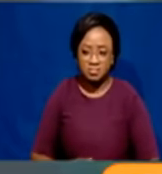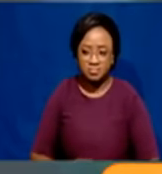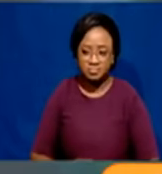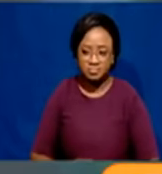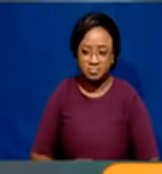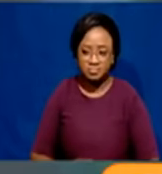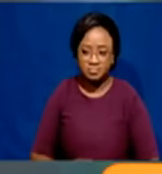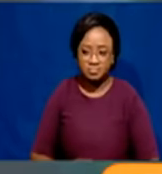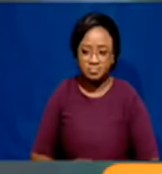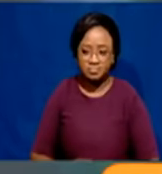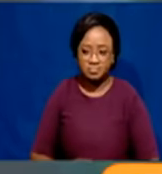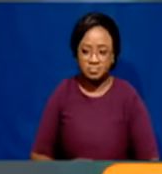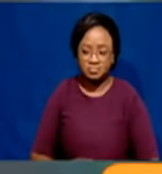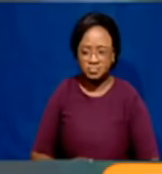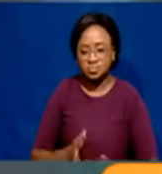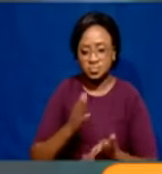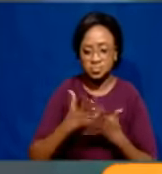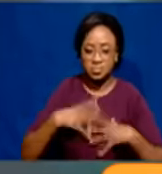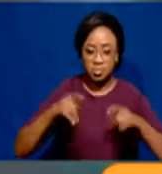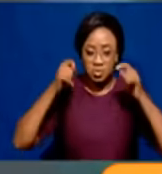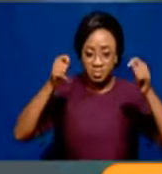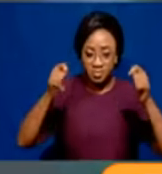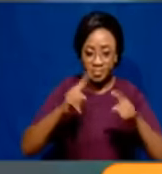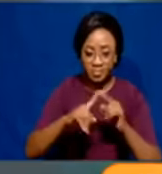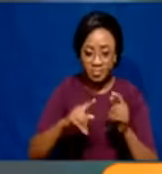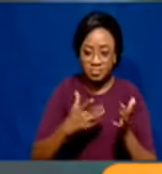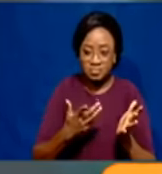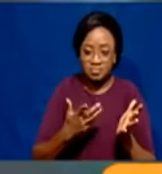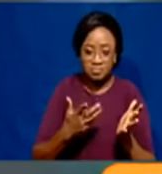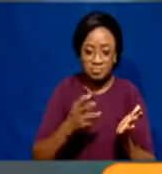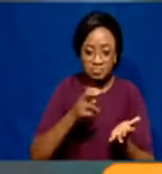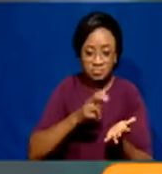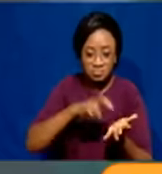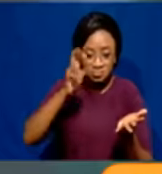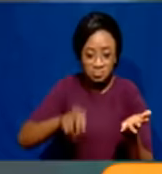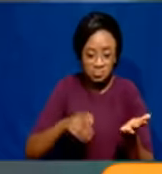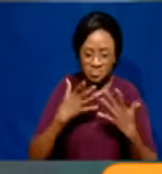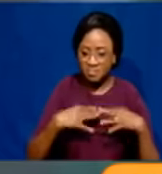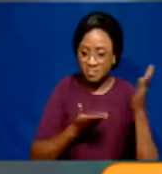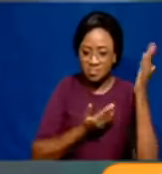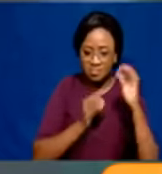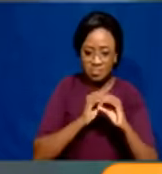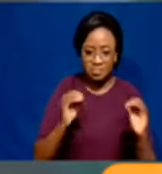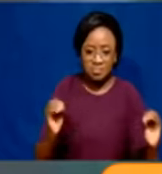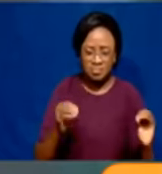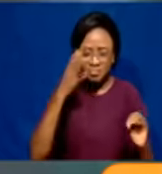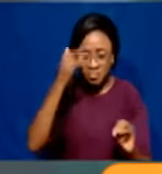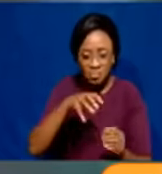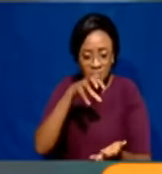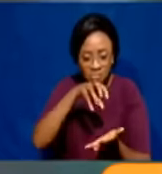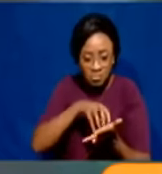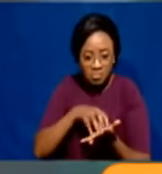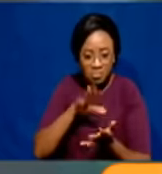Now, you see, even with the protests, the resignation was termed unexpected. This is because the position of the party